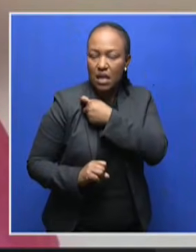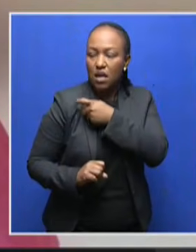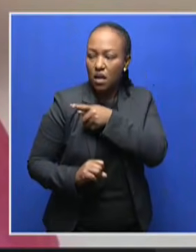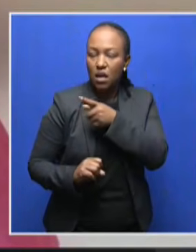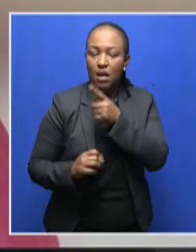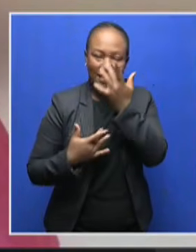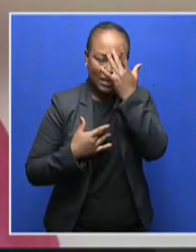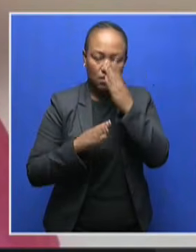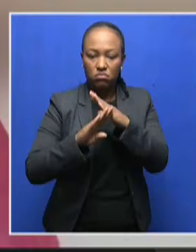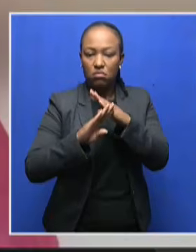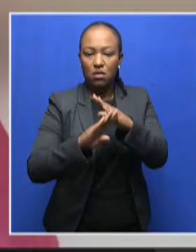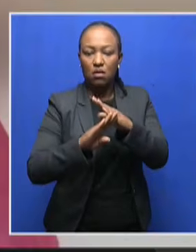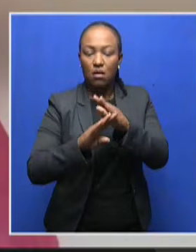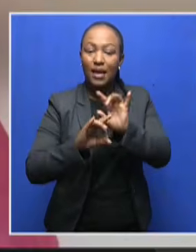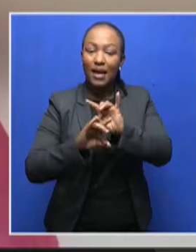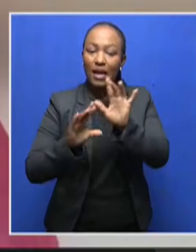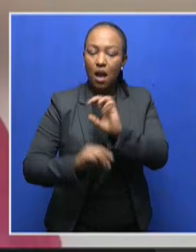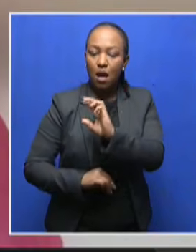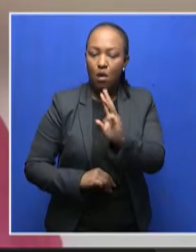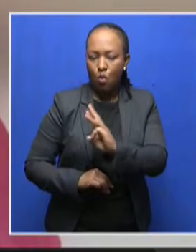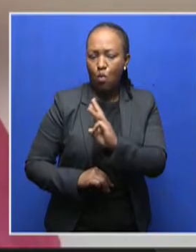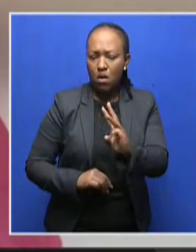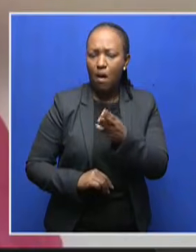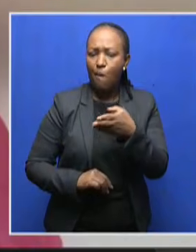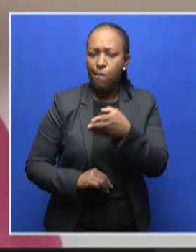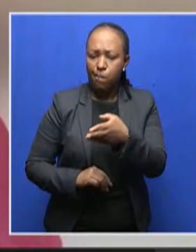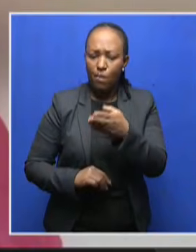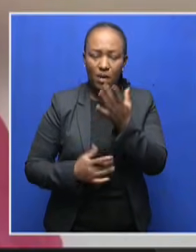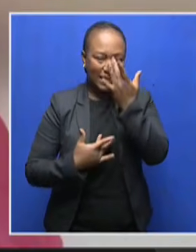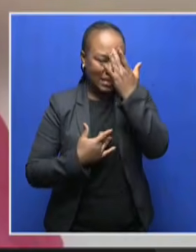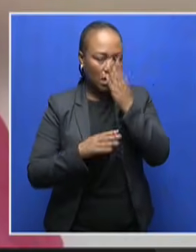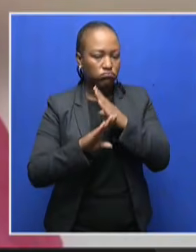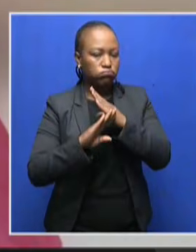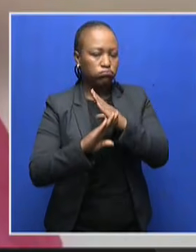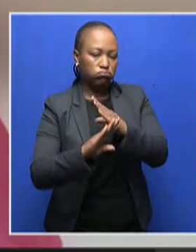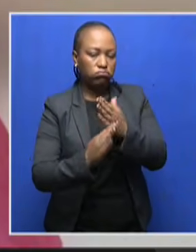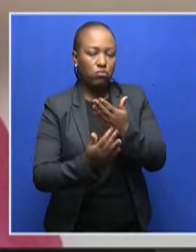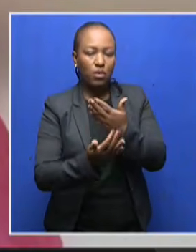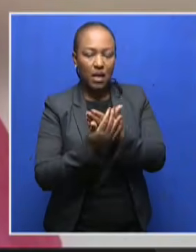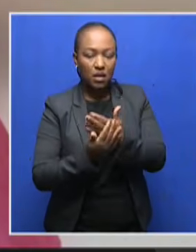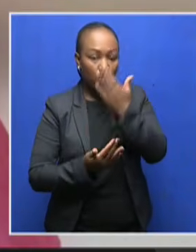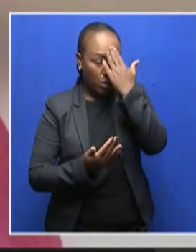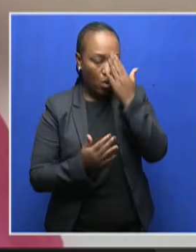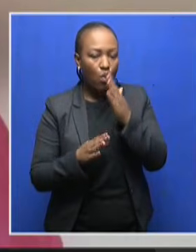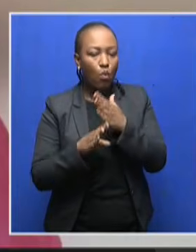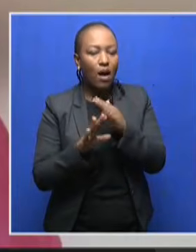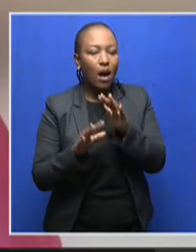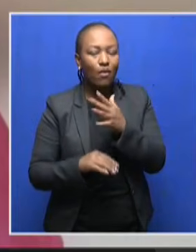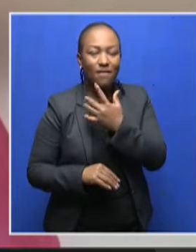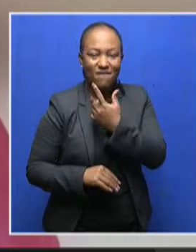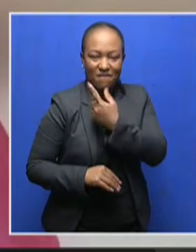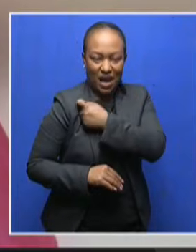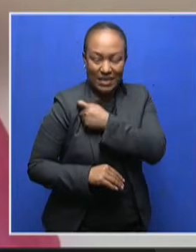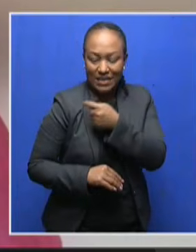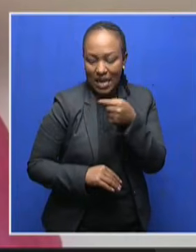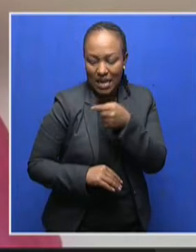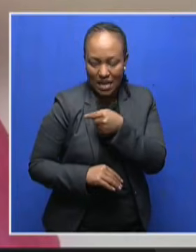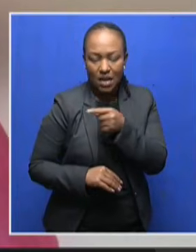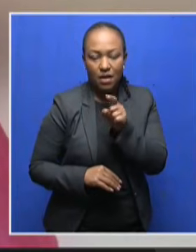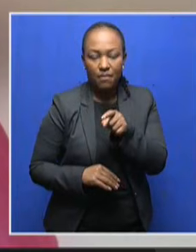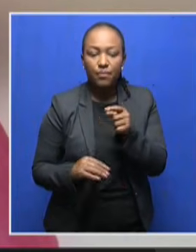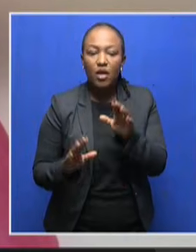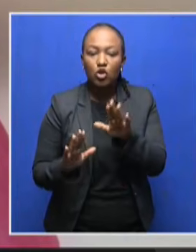warning because these diseases are preventable, and we know what works. We need to get vaccine coverage back up, find those children who